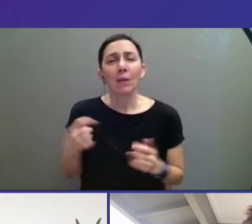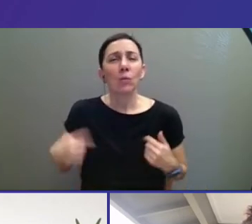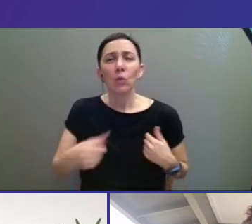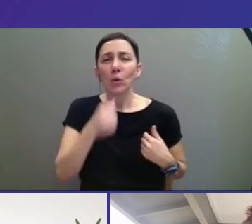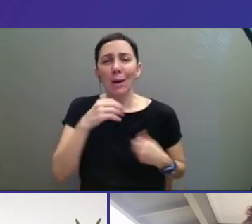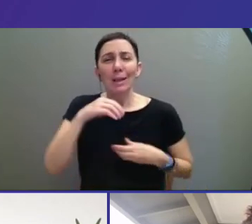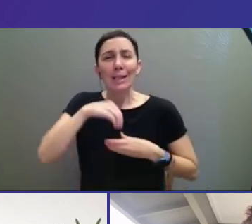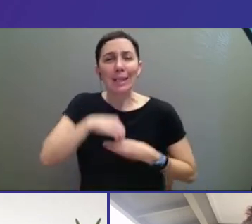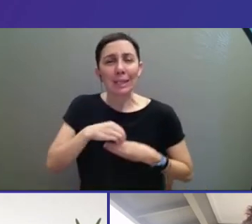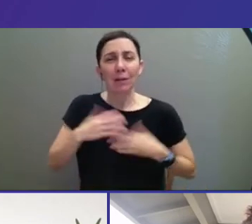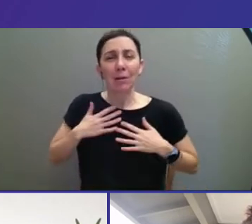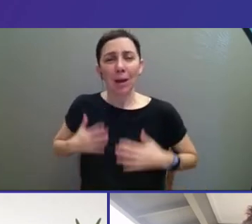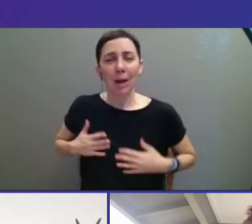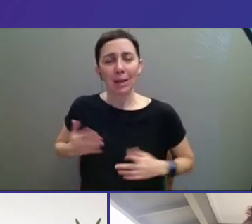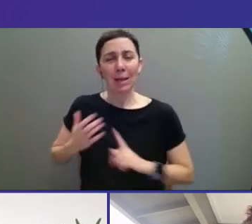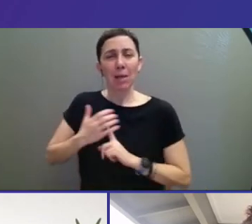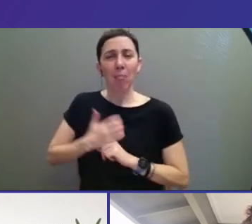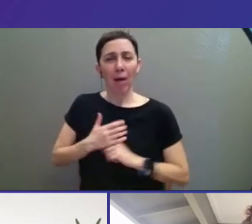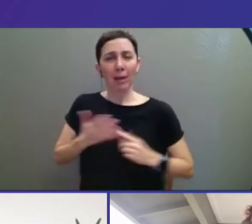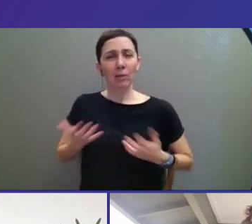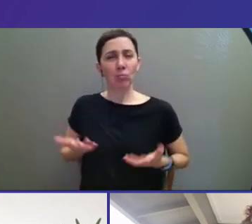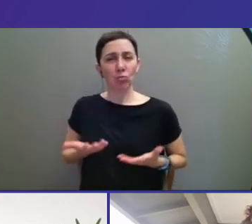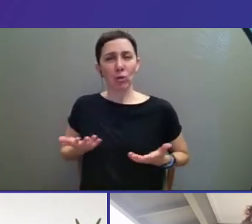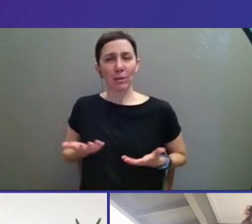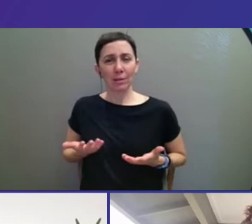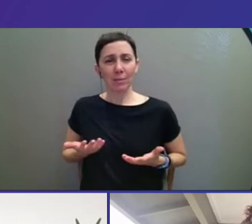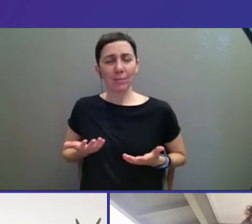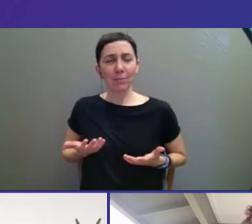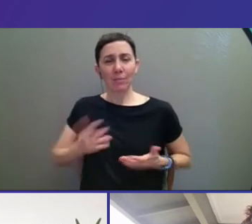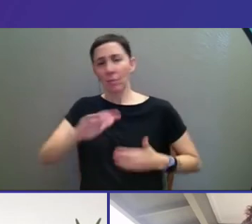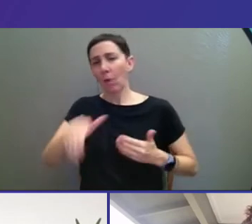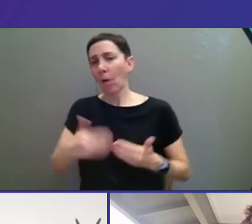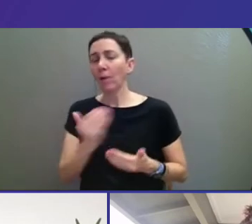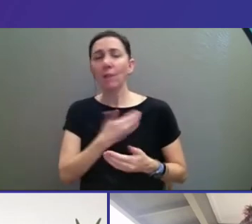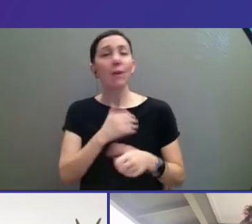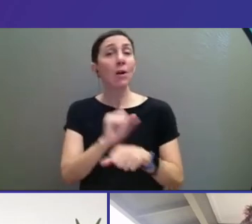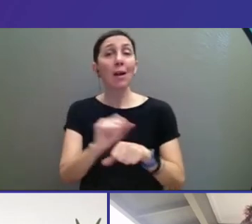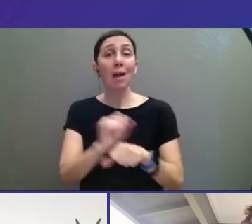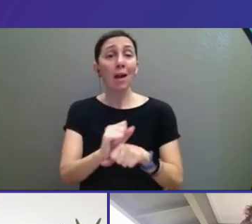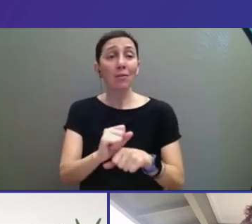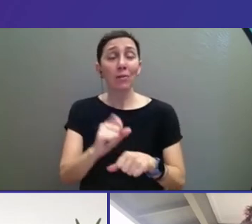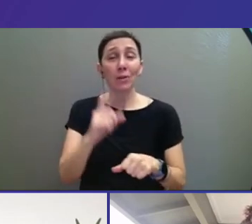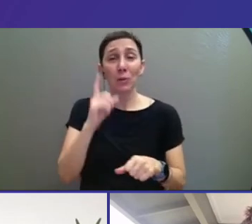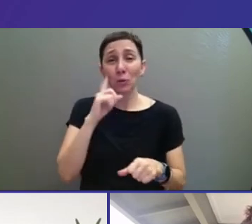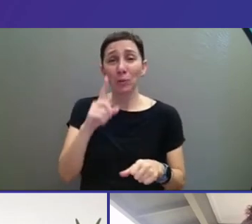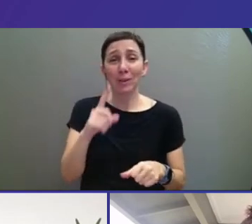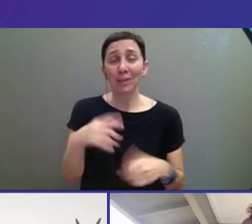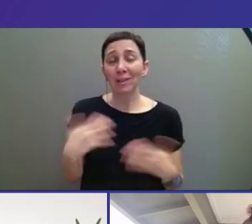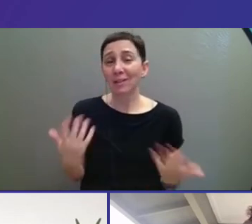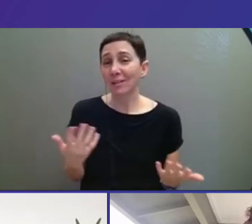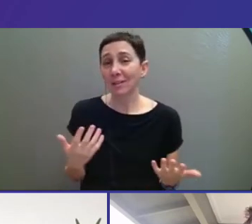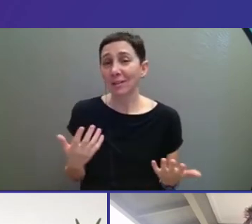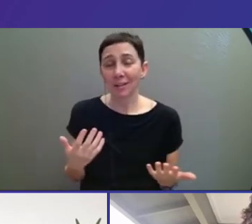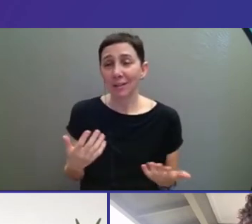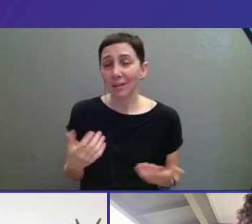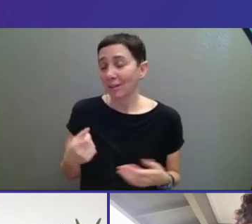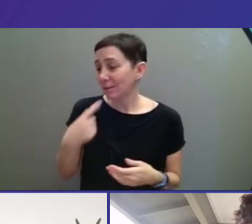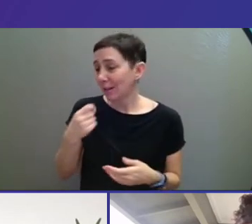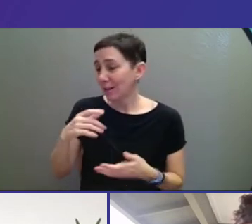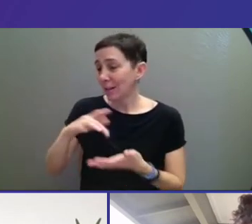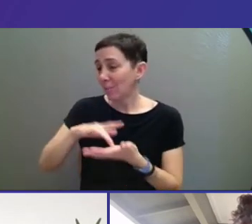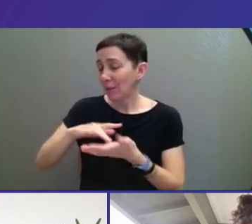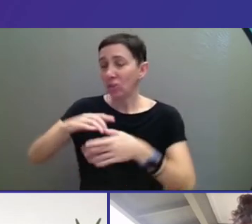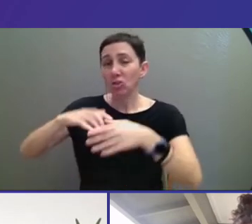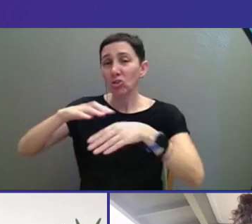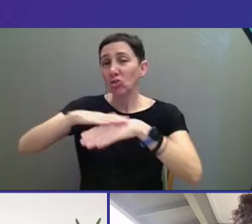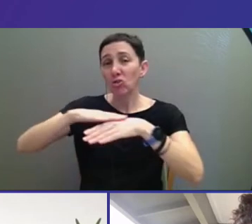way and being present, all of our efforts will just be like taking Advil. They will just be kind of these surface efforts